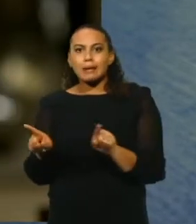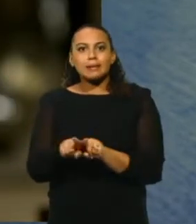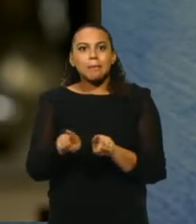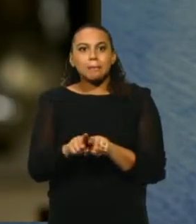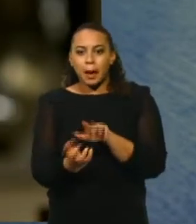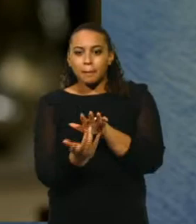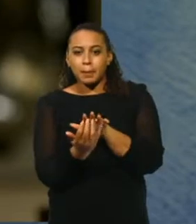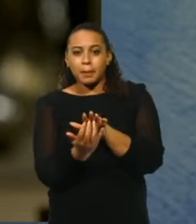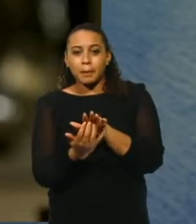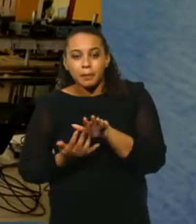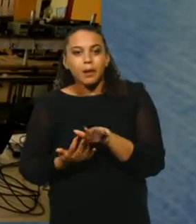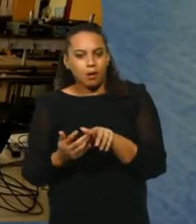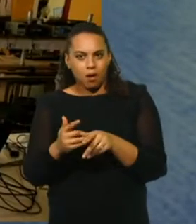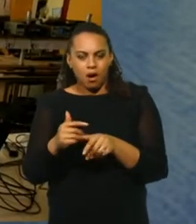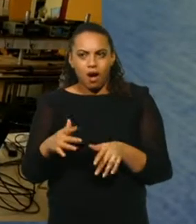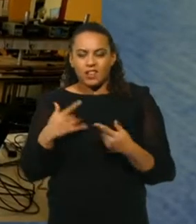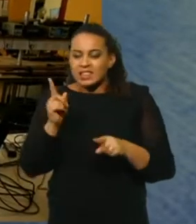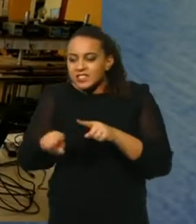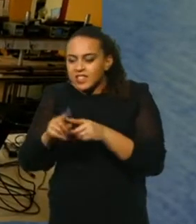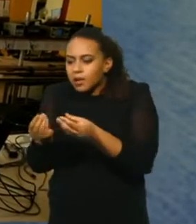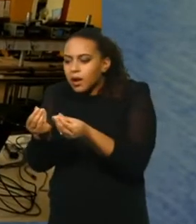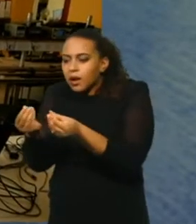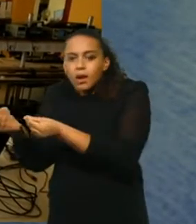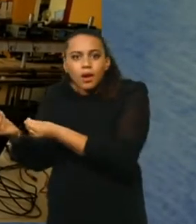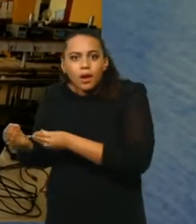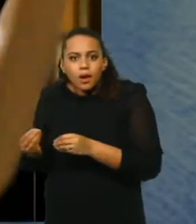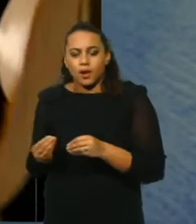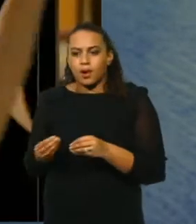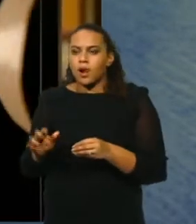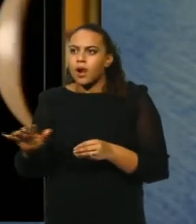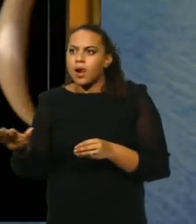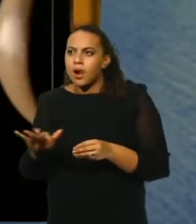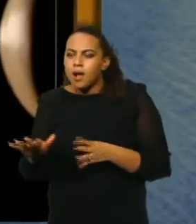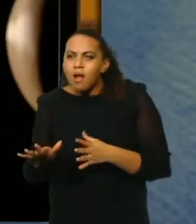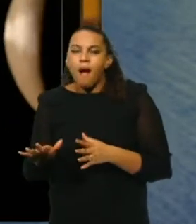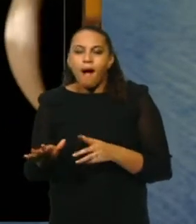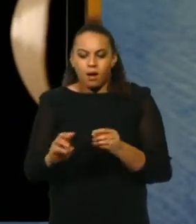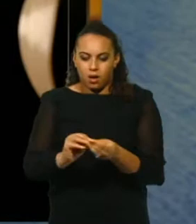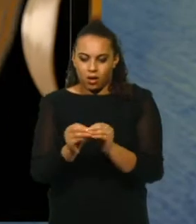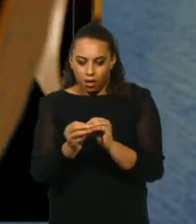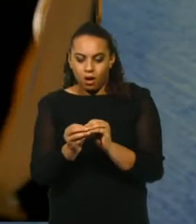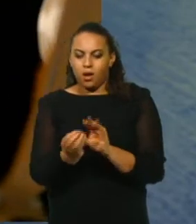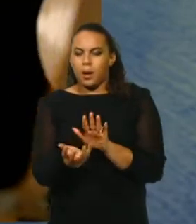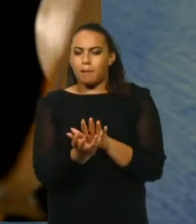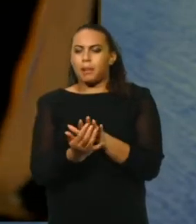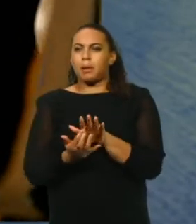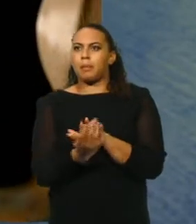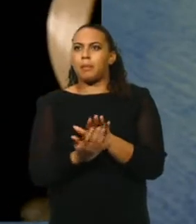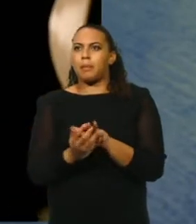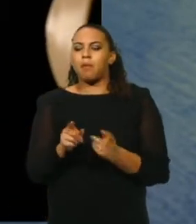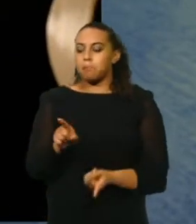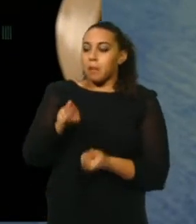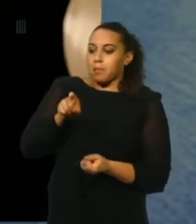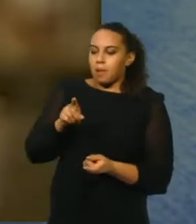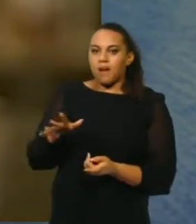Ian can replicate the feel of different materials. As a general rule, rougher materials generate strong